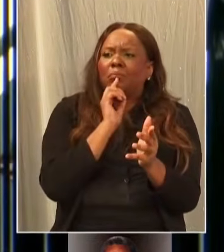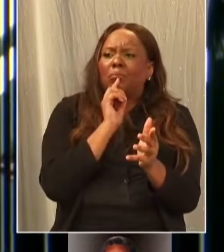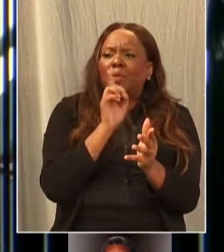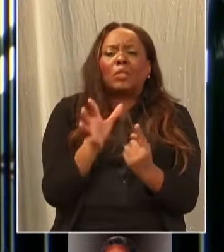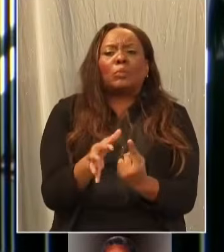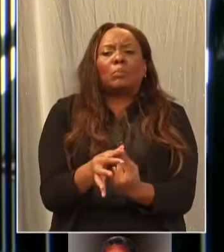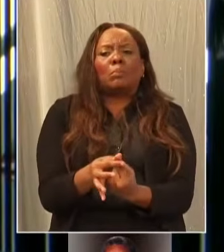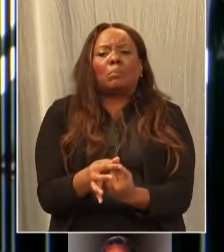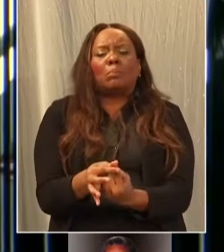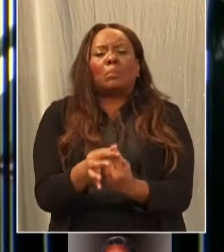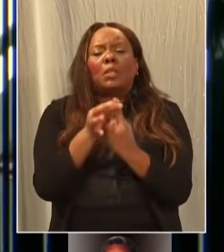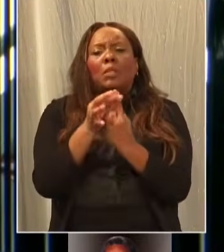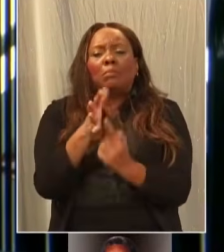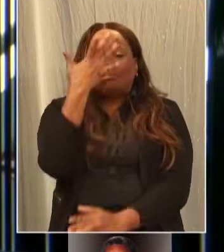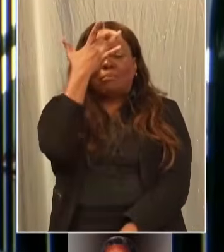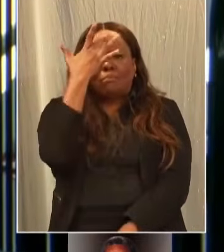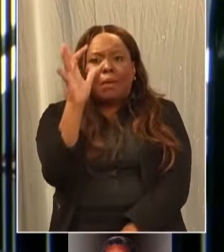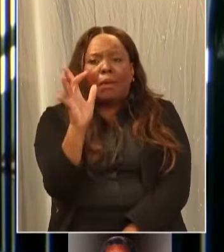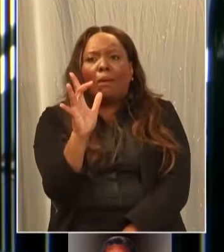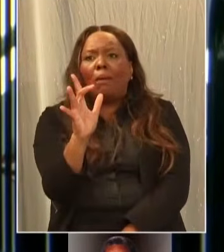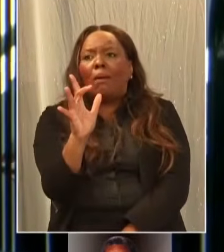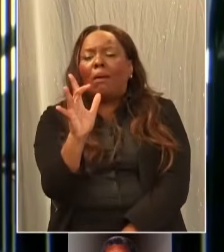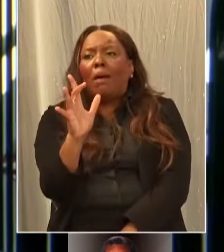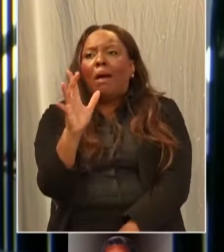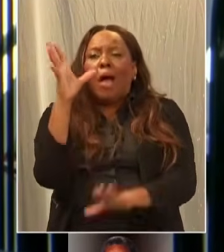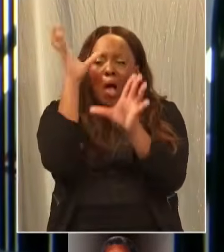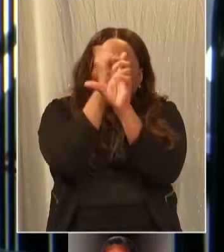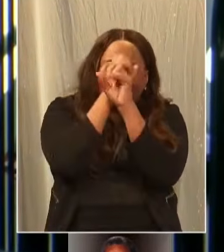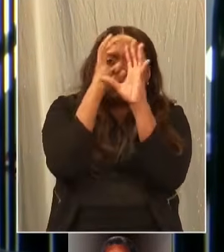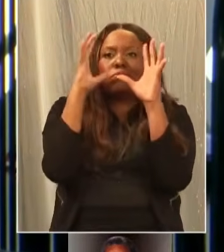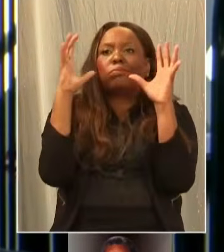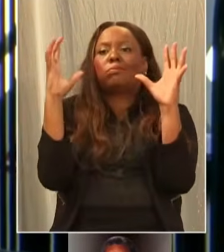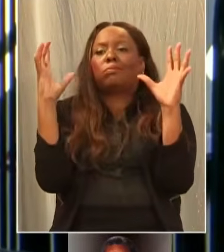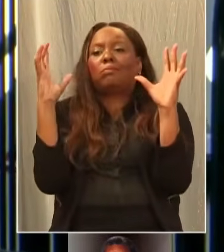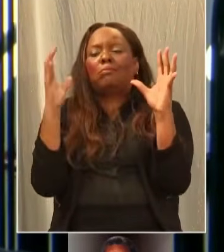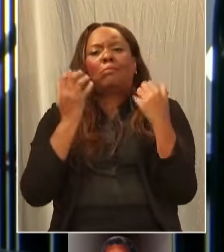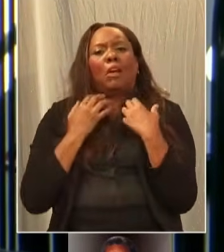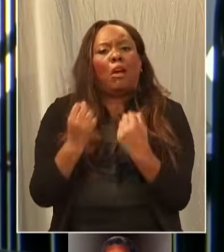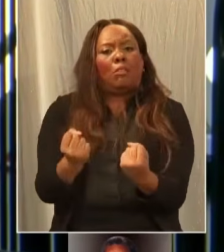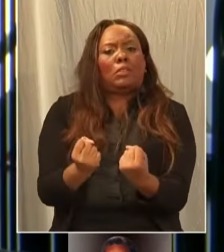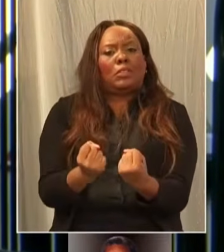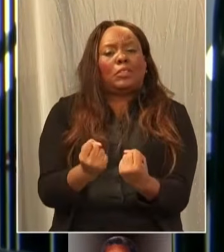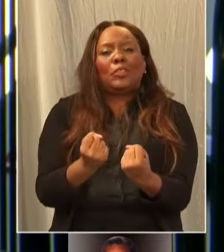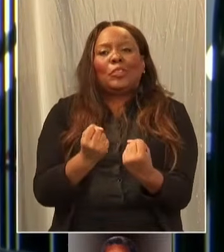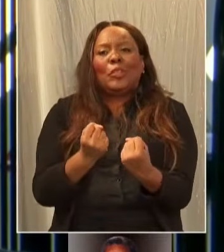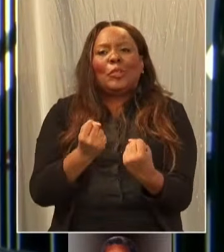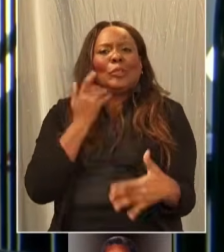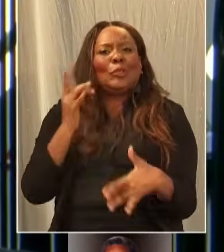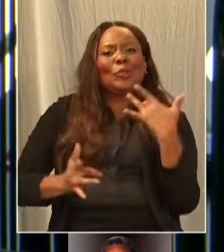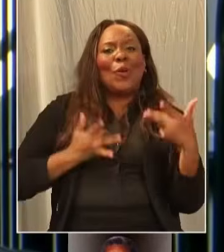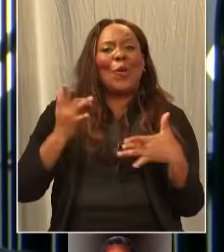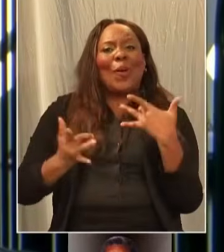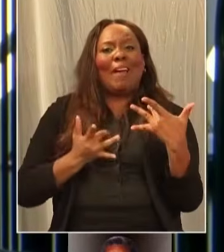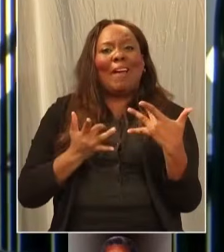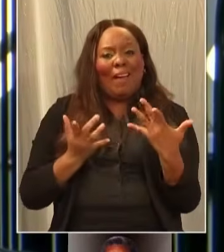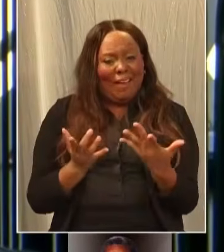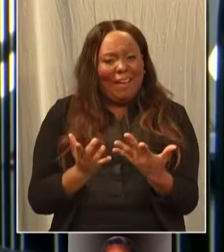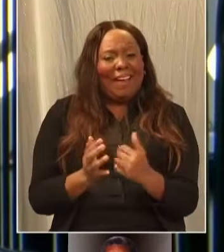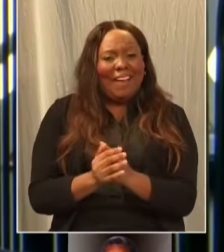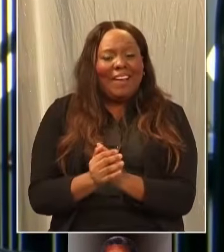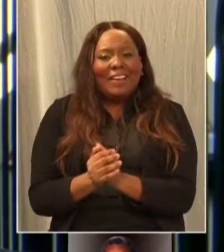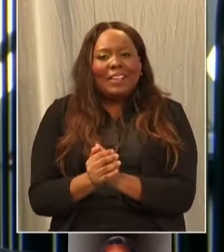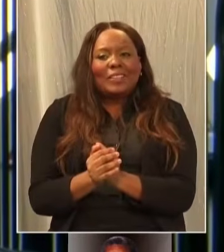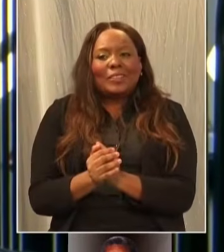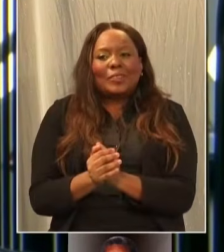combination of brilliance, imagination, courage, and joy. During the